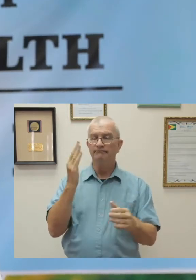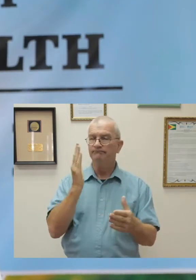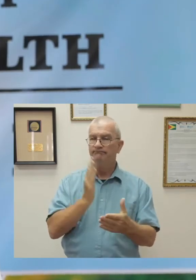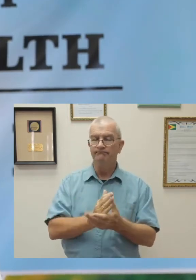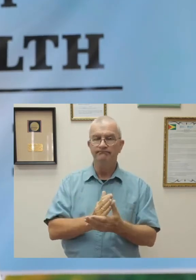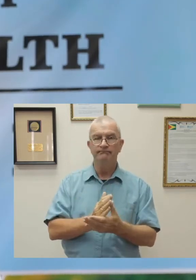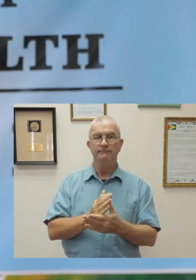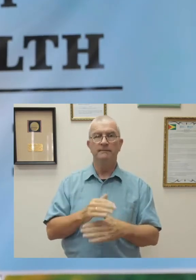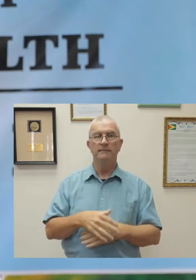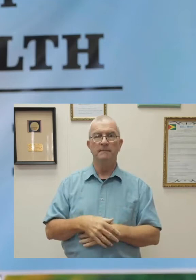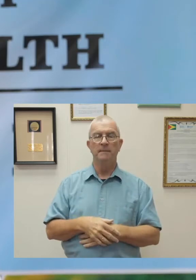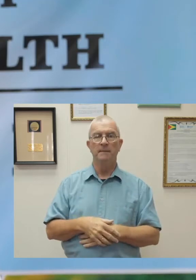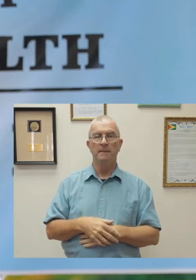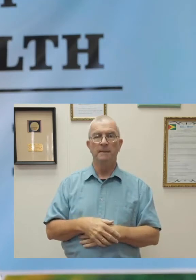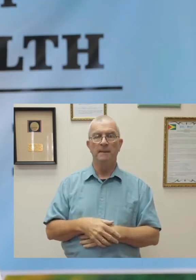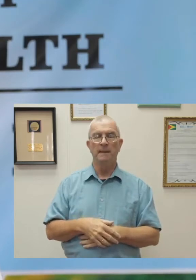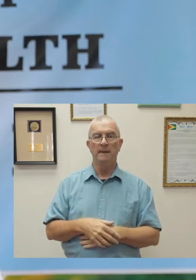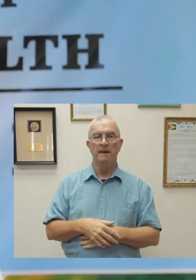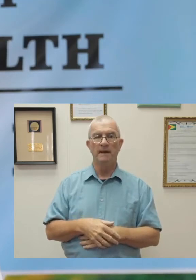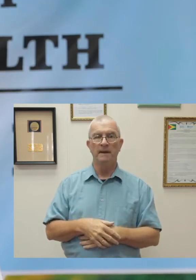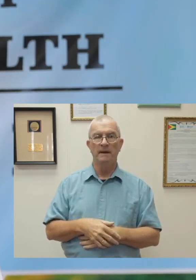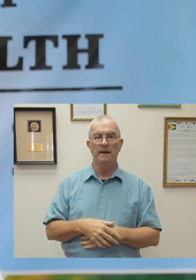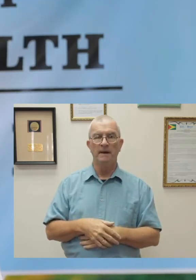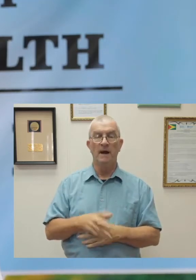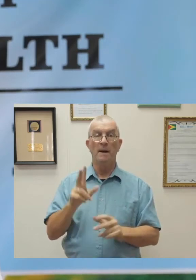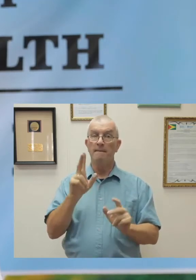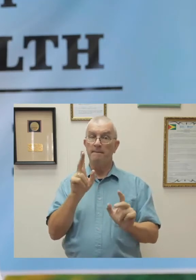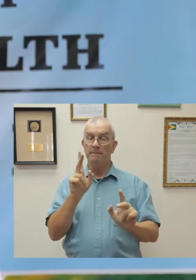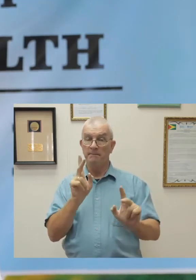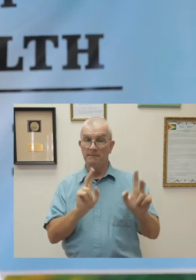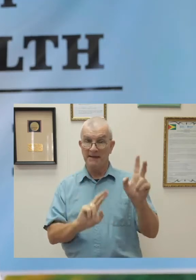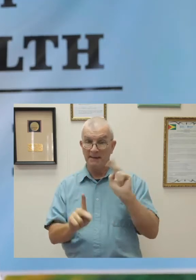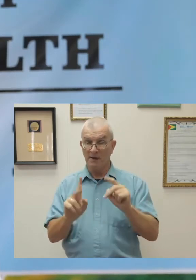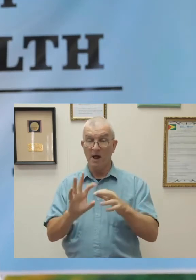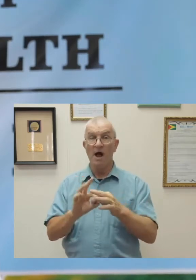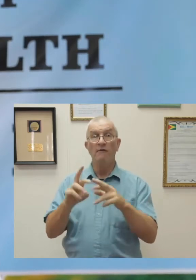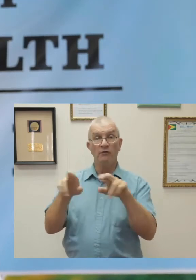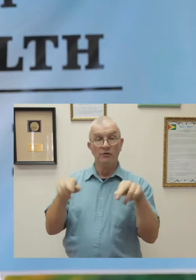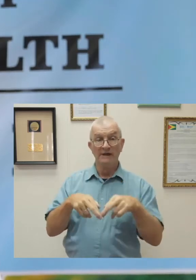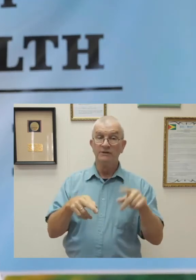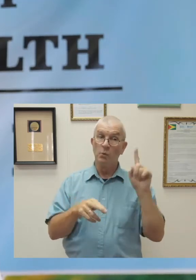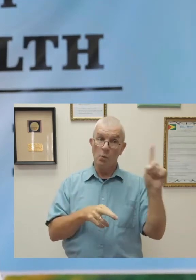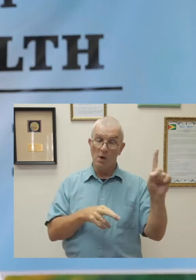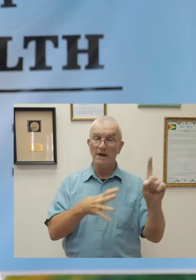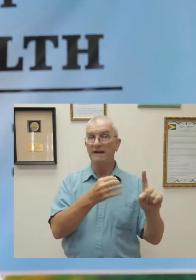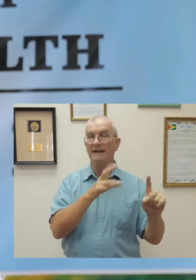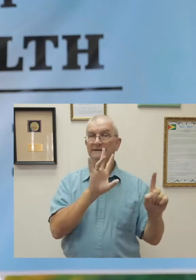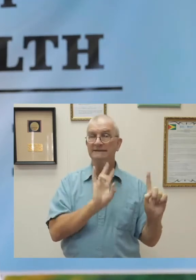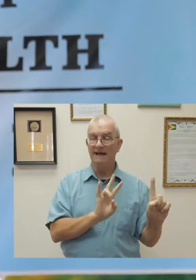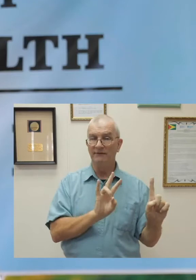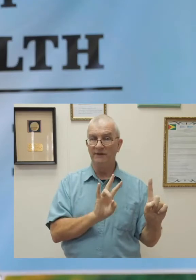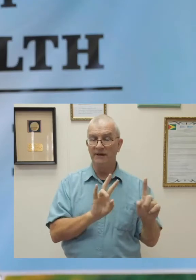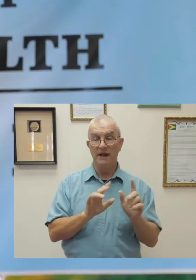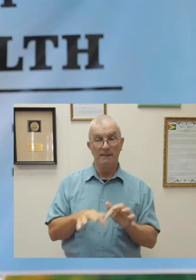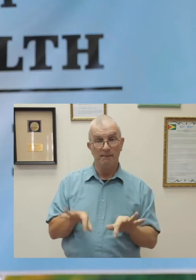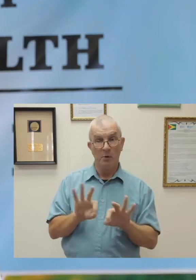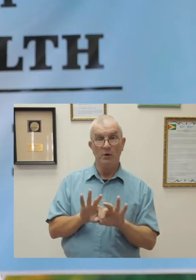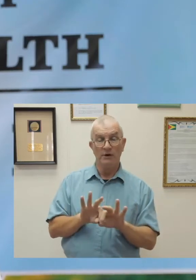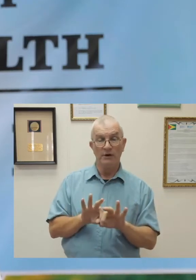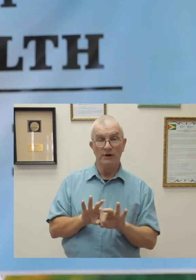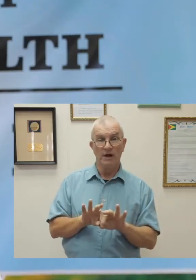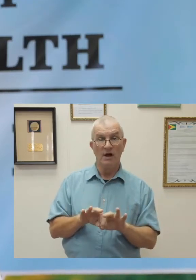ministry has in place. Residents of Region 1 and 7, and most